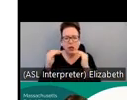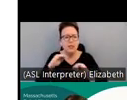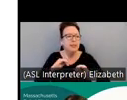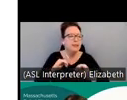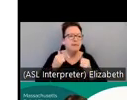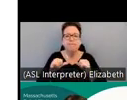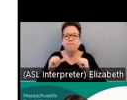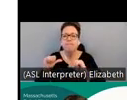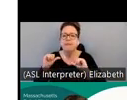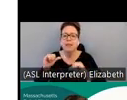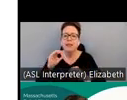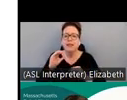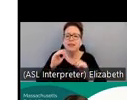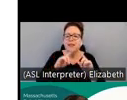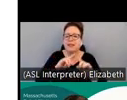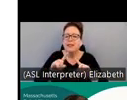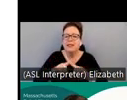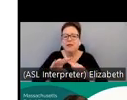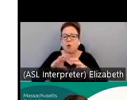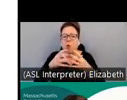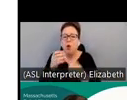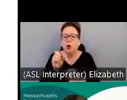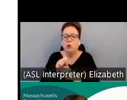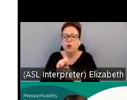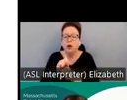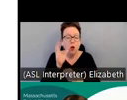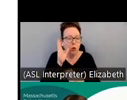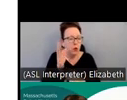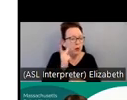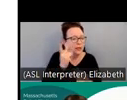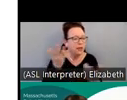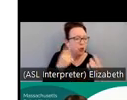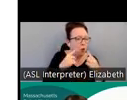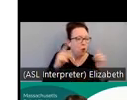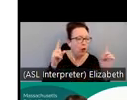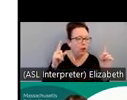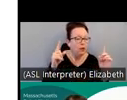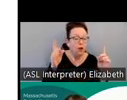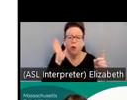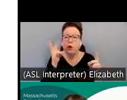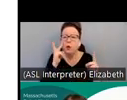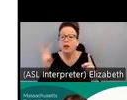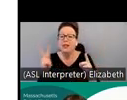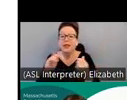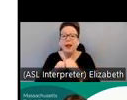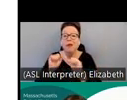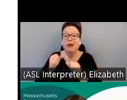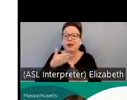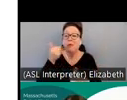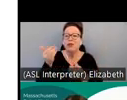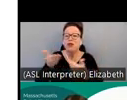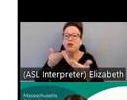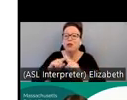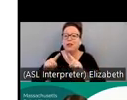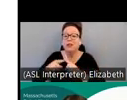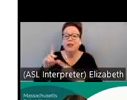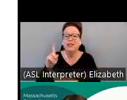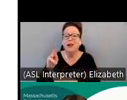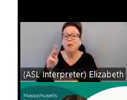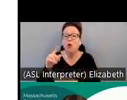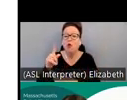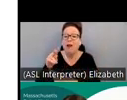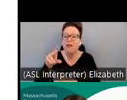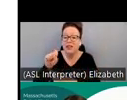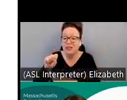what works. We're going to see what can go into other populations and demographics. And we're going to make those available across